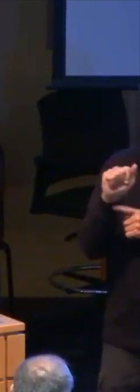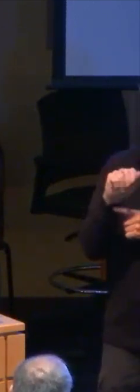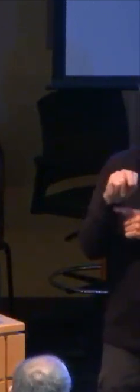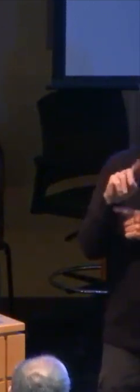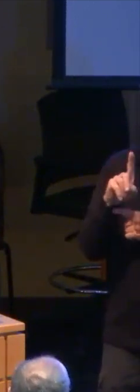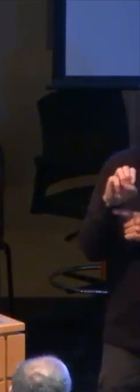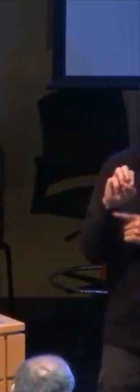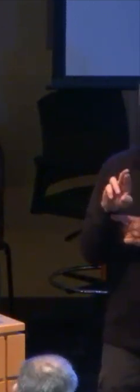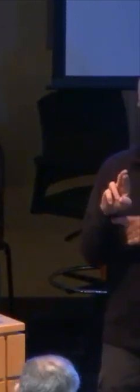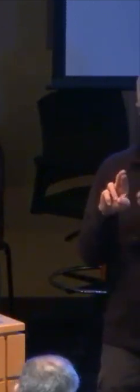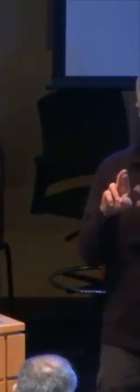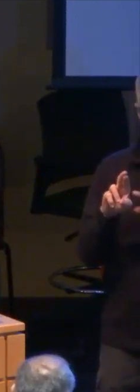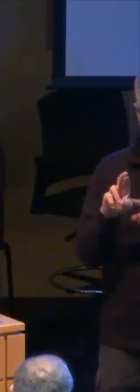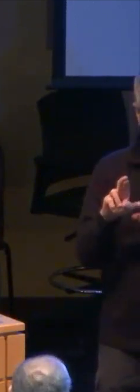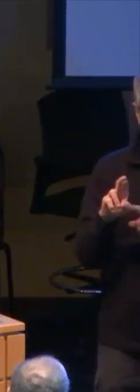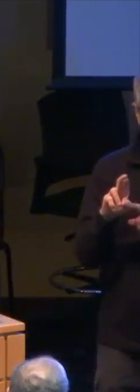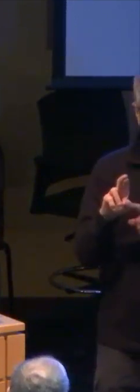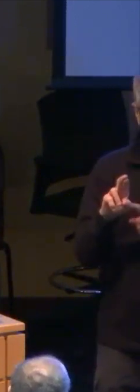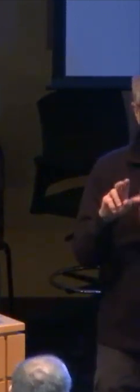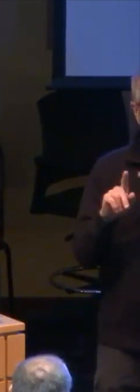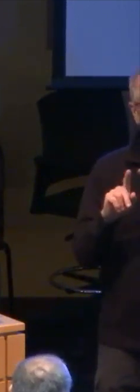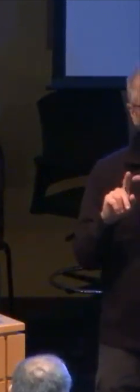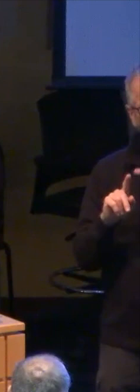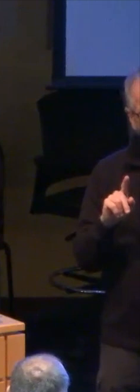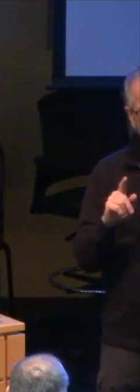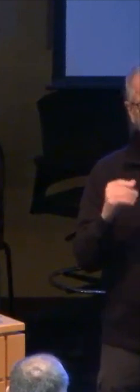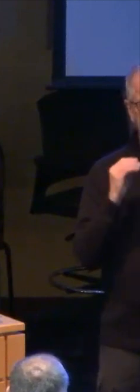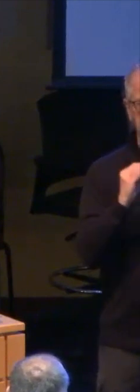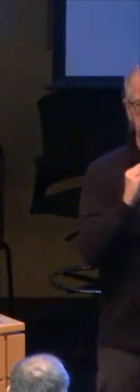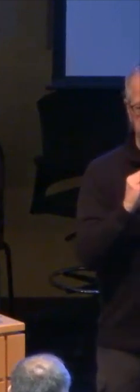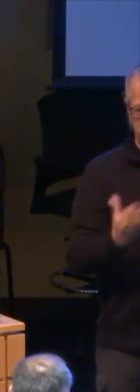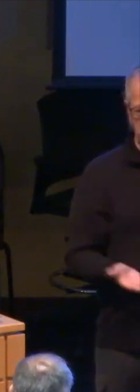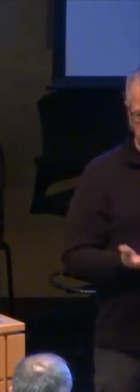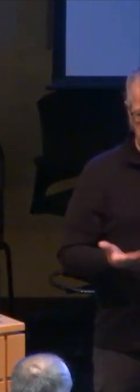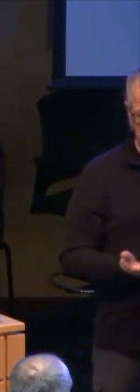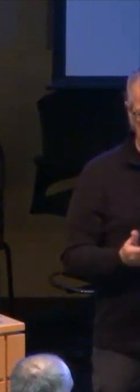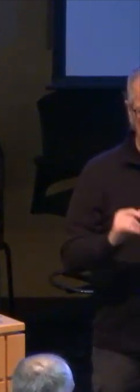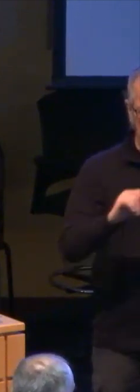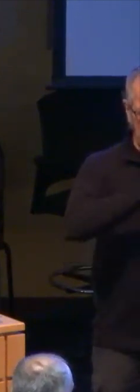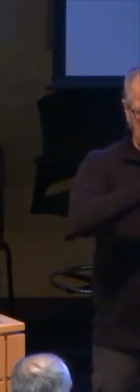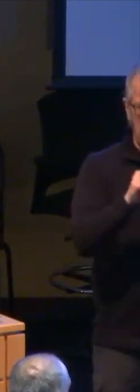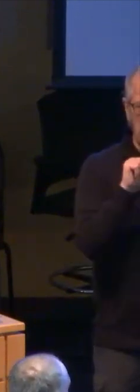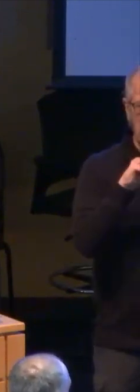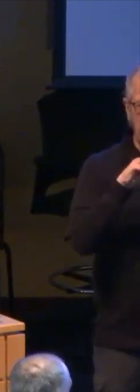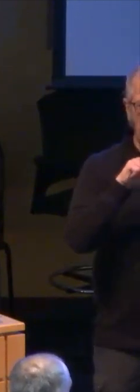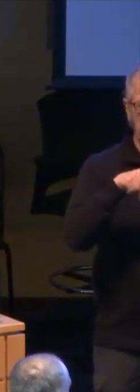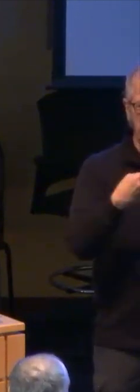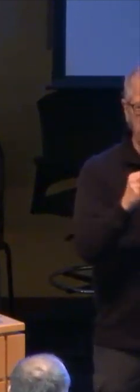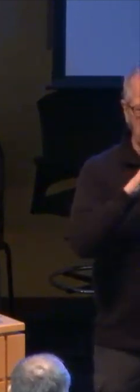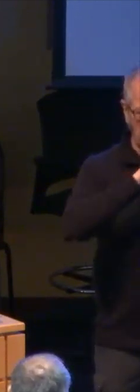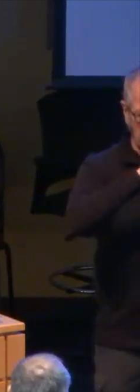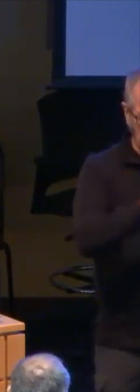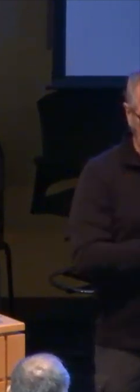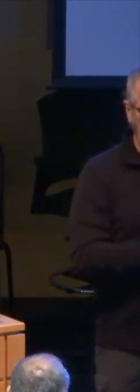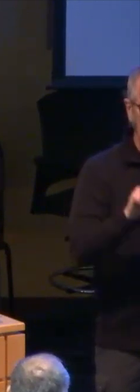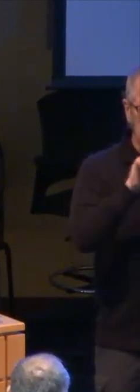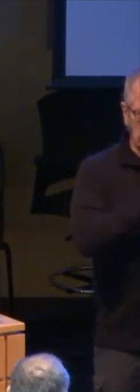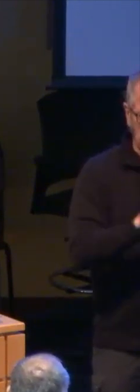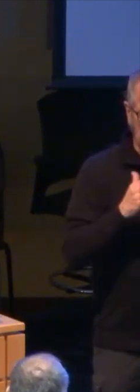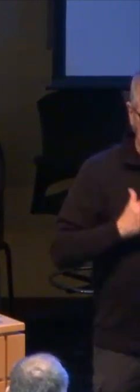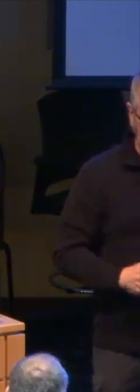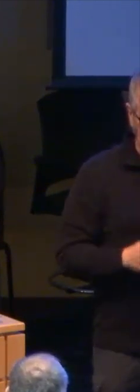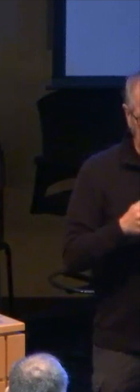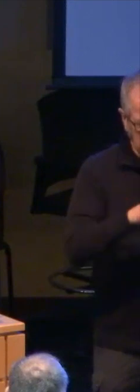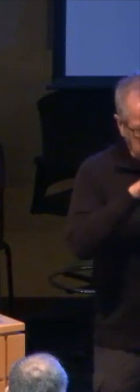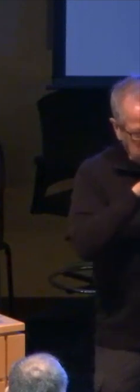scientist. She studies the feedbacks that arise between climate change and the chemical composition of the atmosphere.